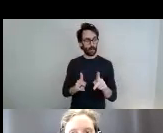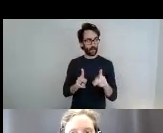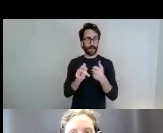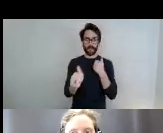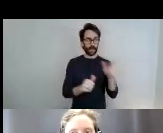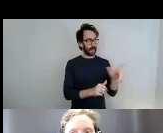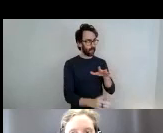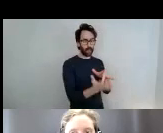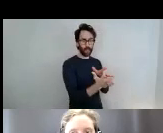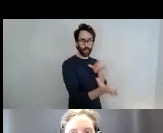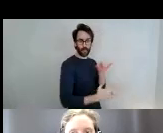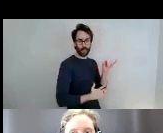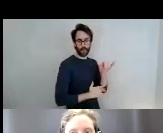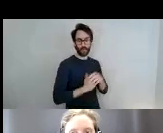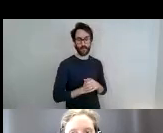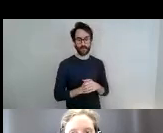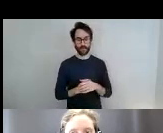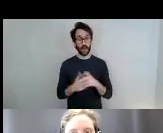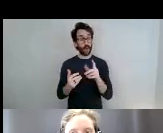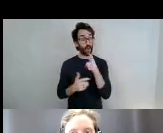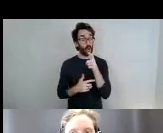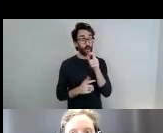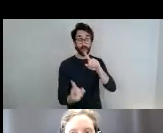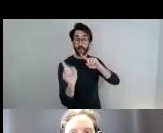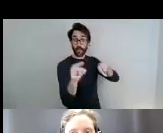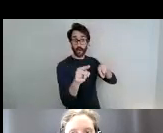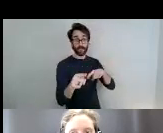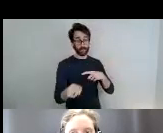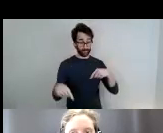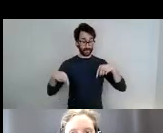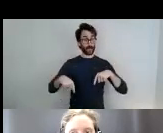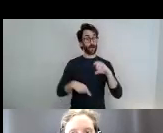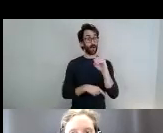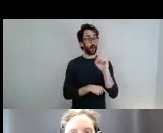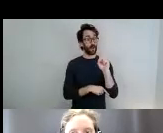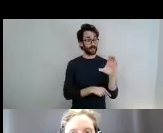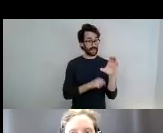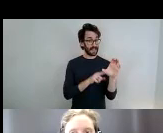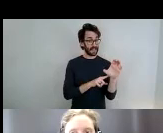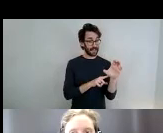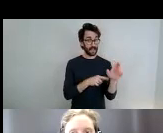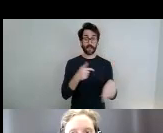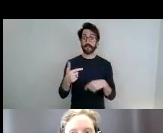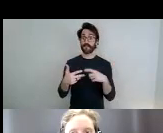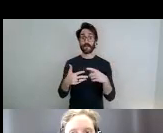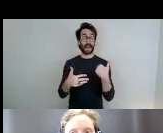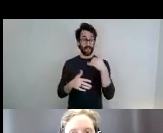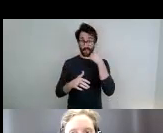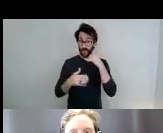fraud. Who can you report fraud to? You can report it to us, Ontario Securities Commission. We have a toll-free